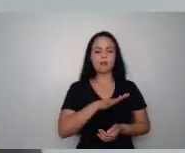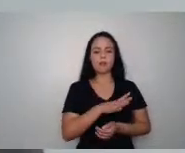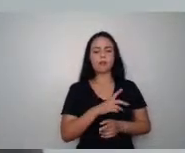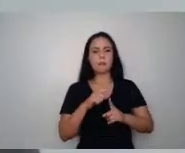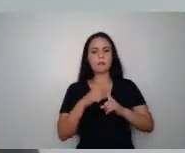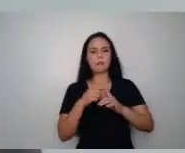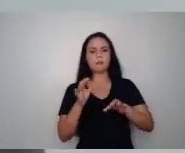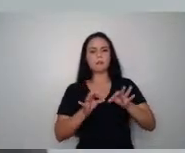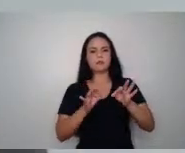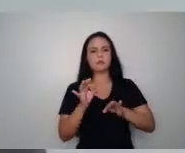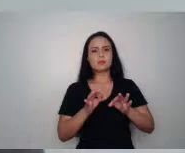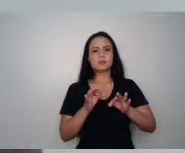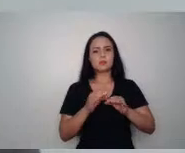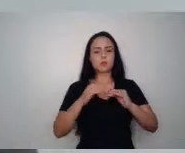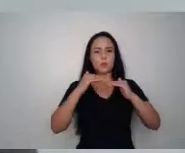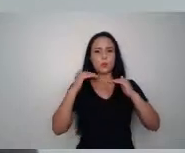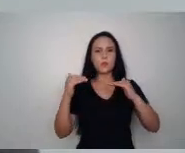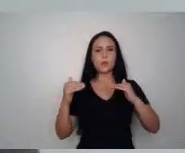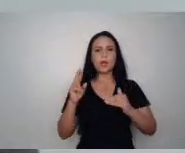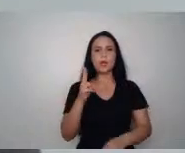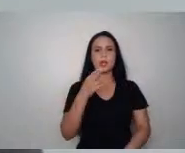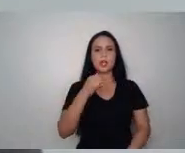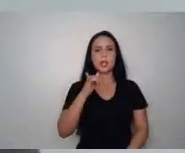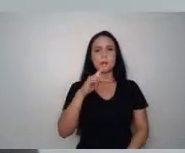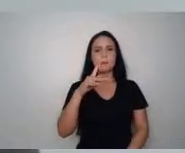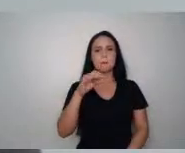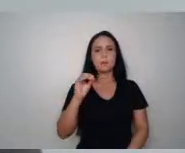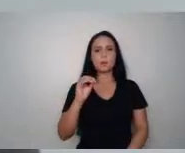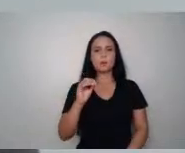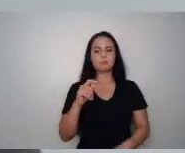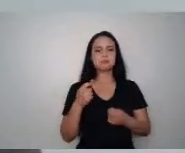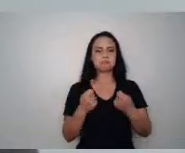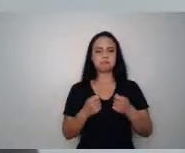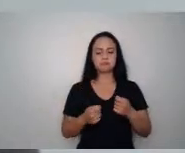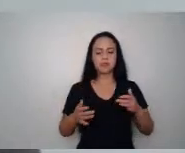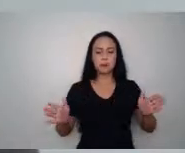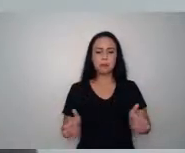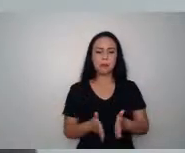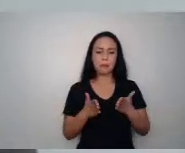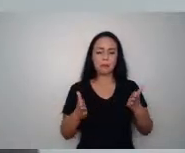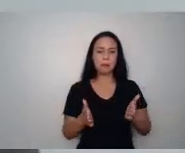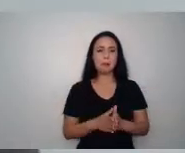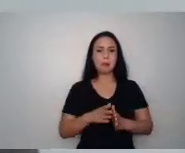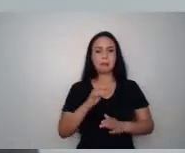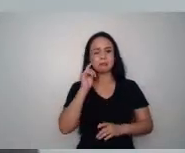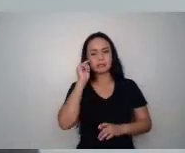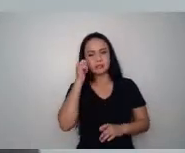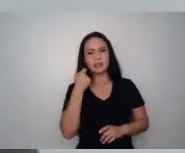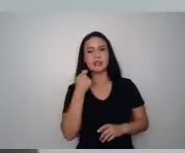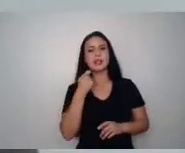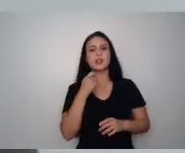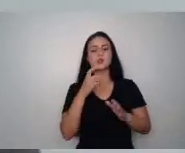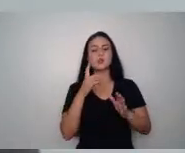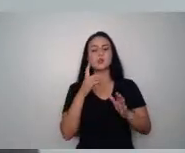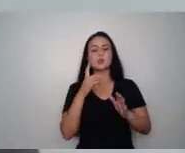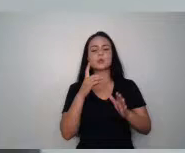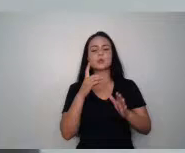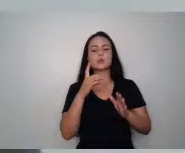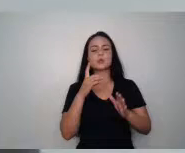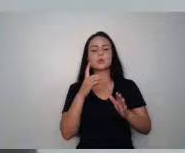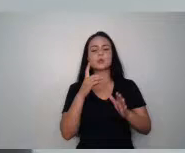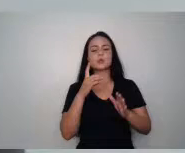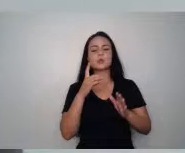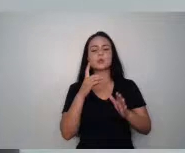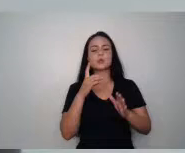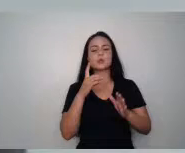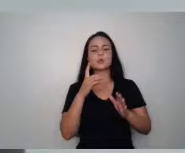And which is the people who don't have the, or